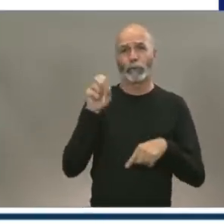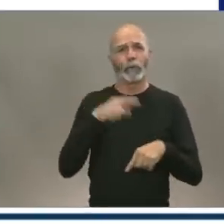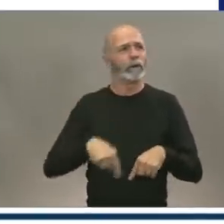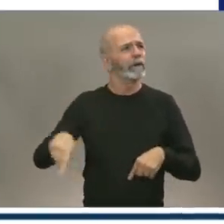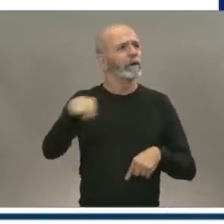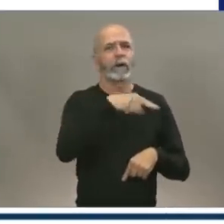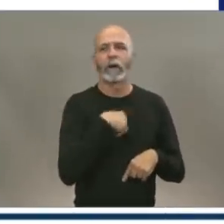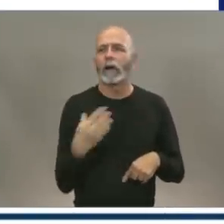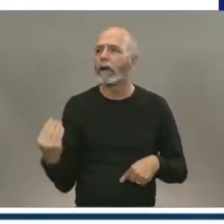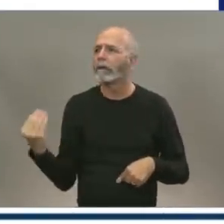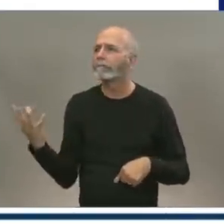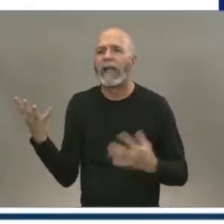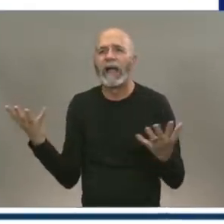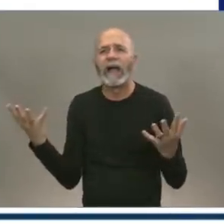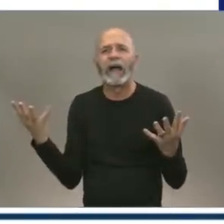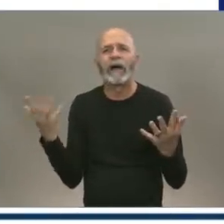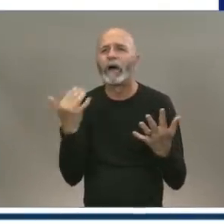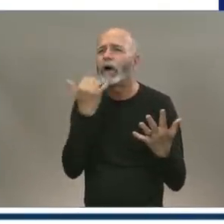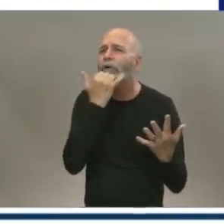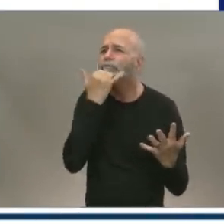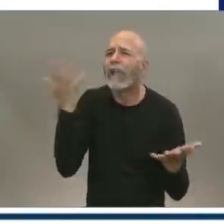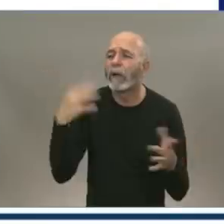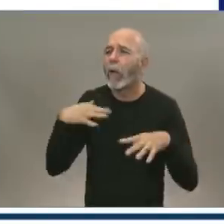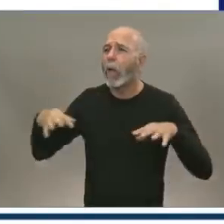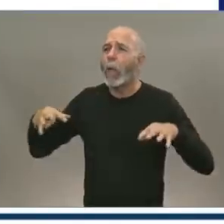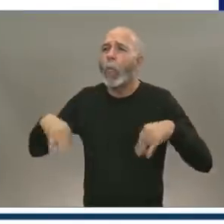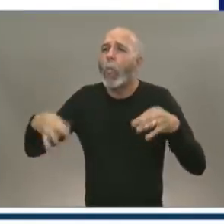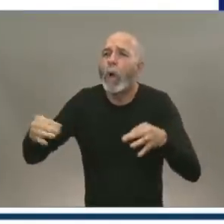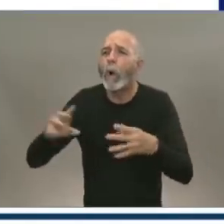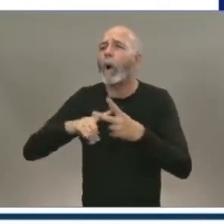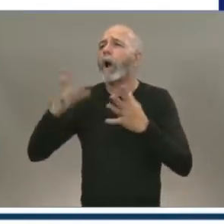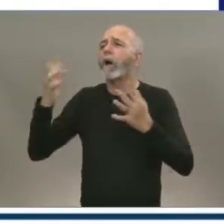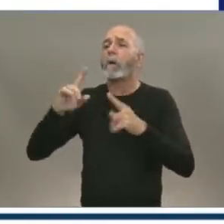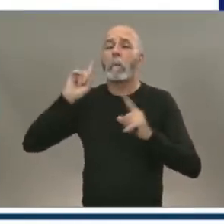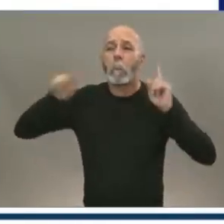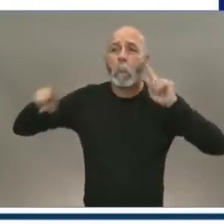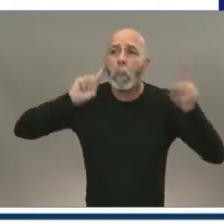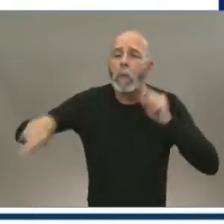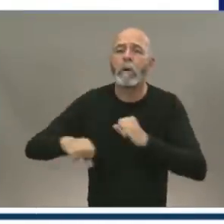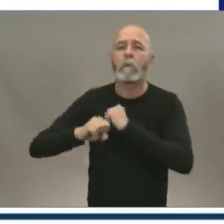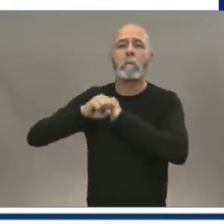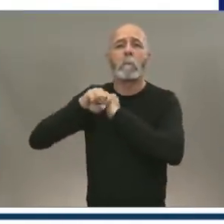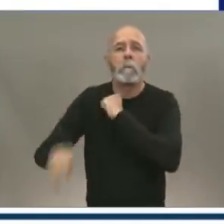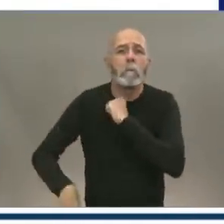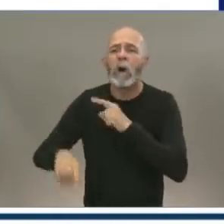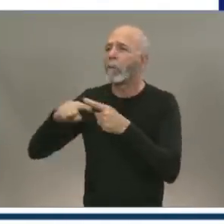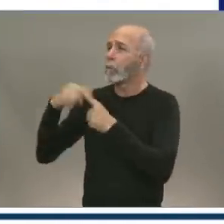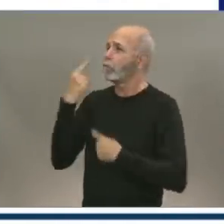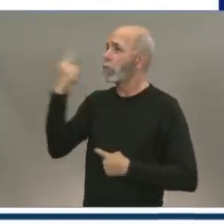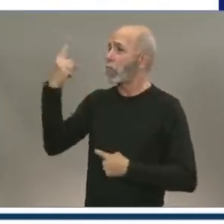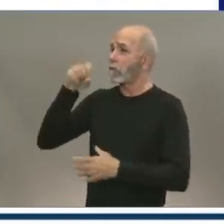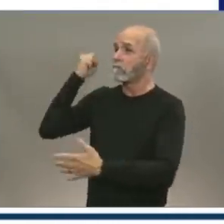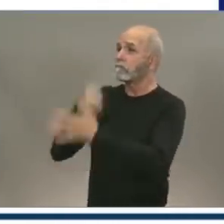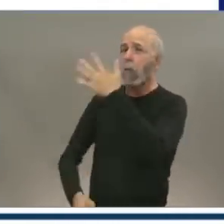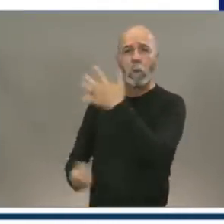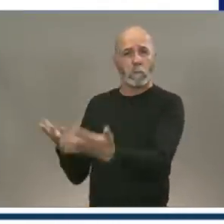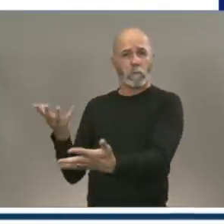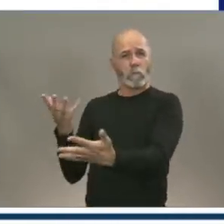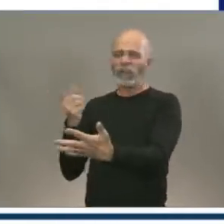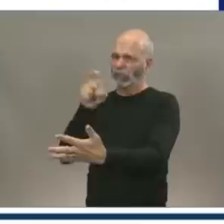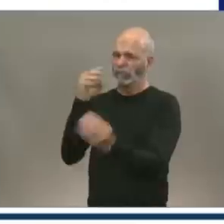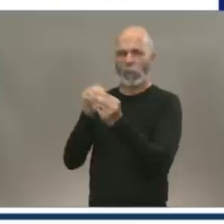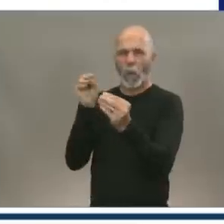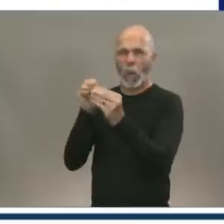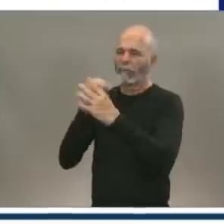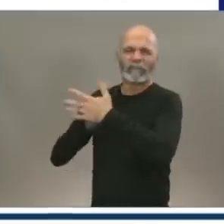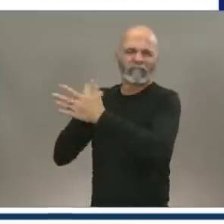long, and I don't understand why only one person has been charged. So I can't stress enough. We're reviewing that,